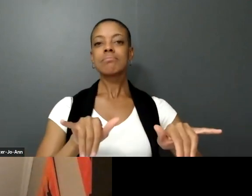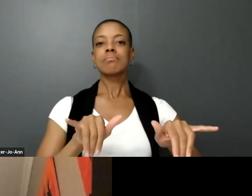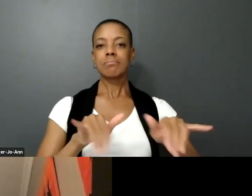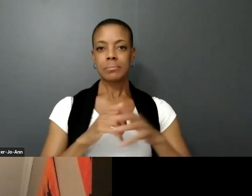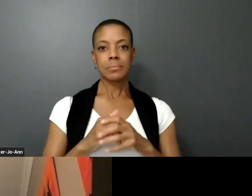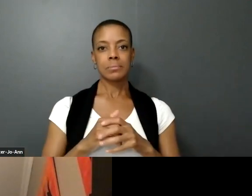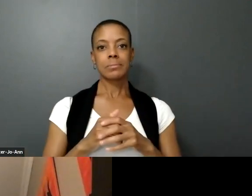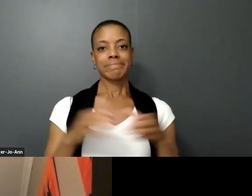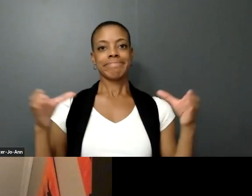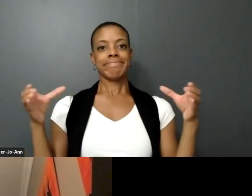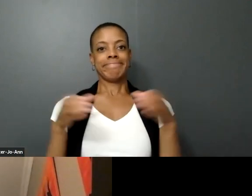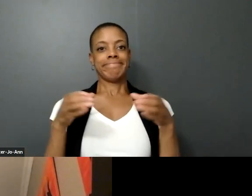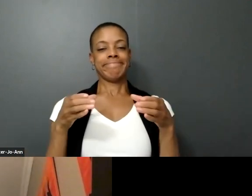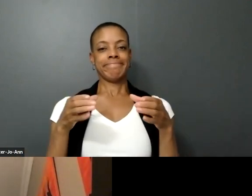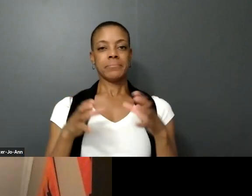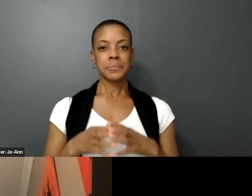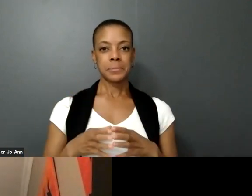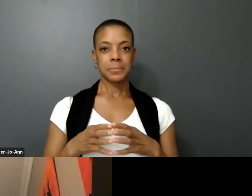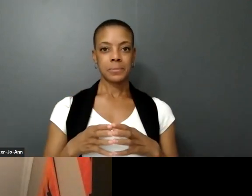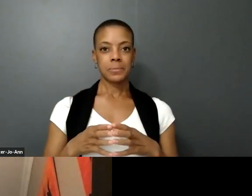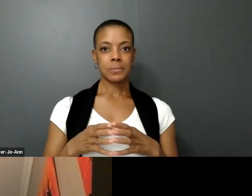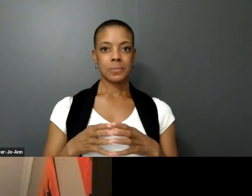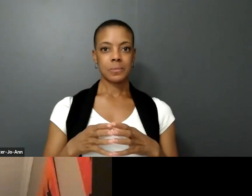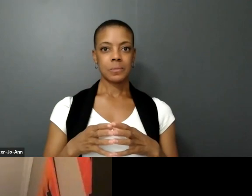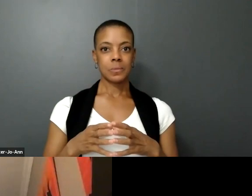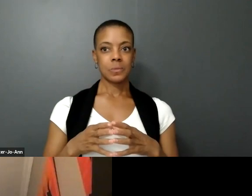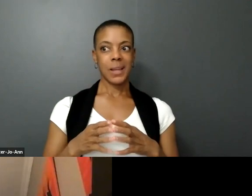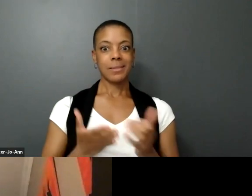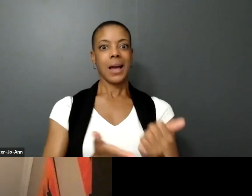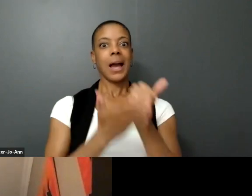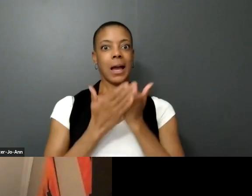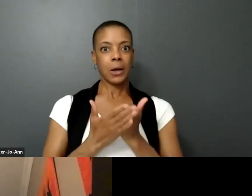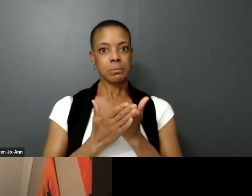that keeps us very close and feeds into our resilience.